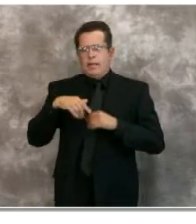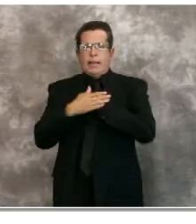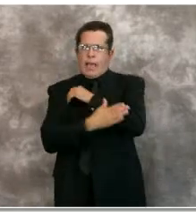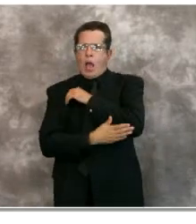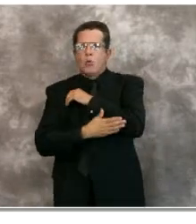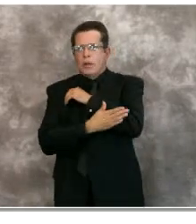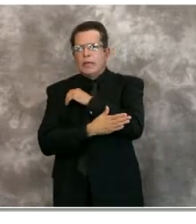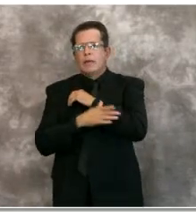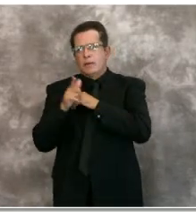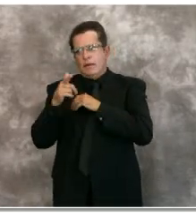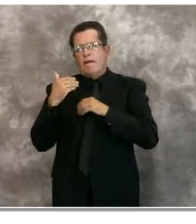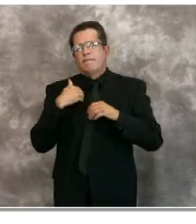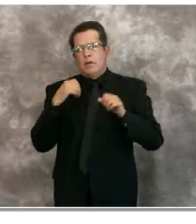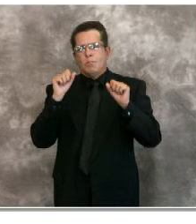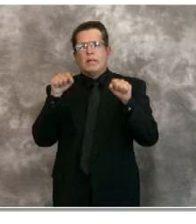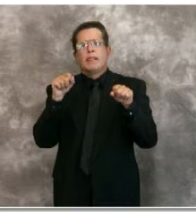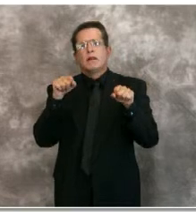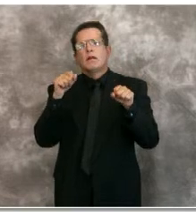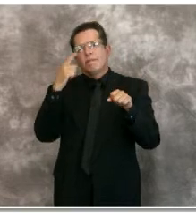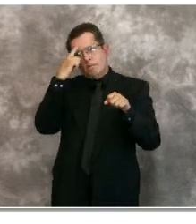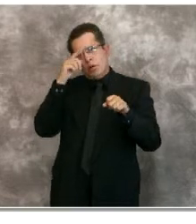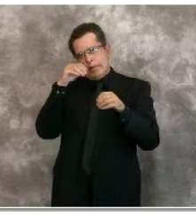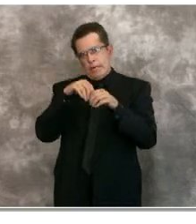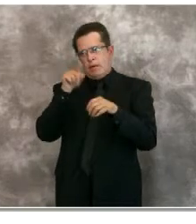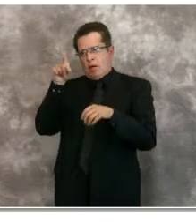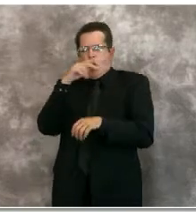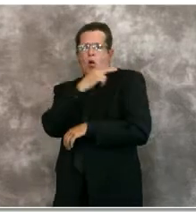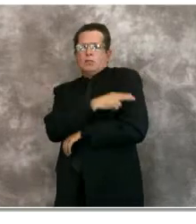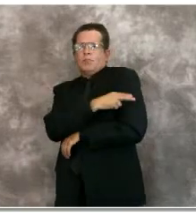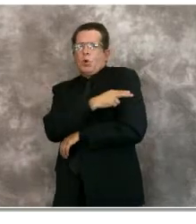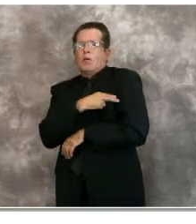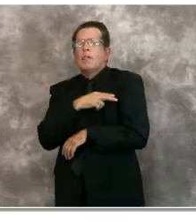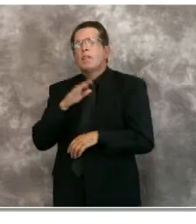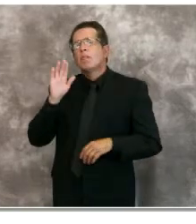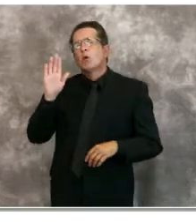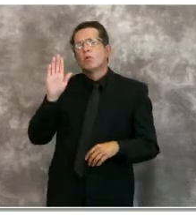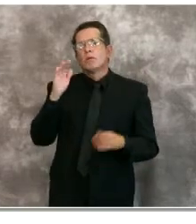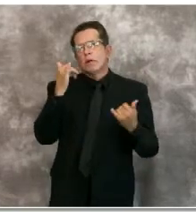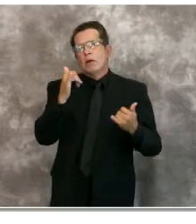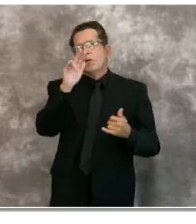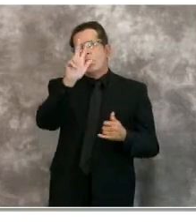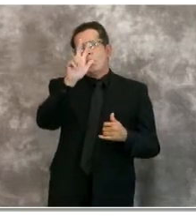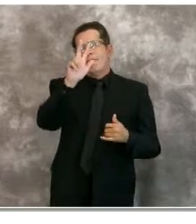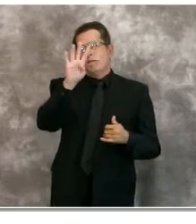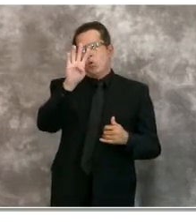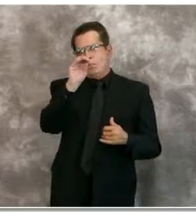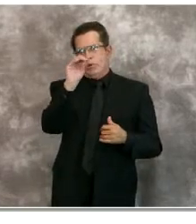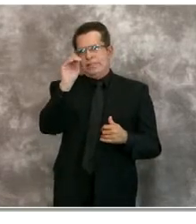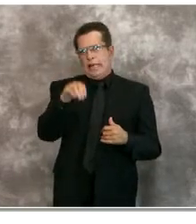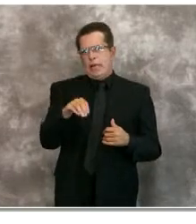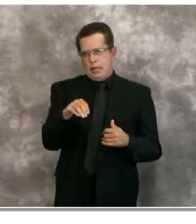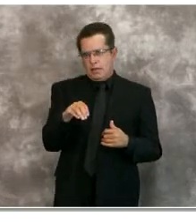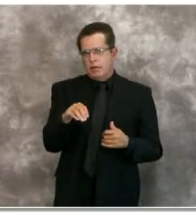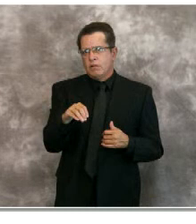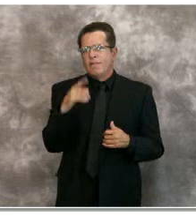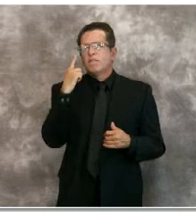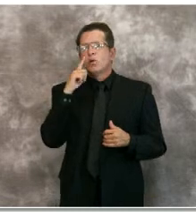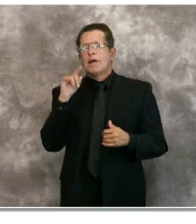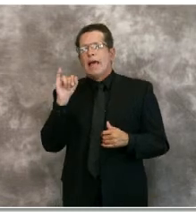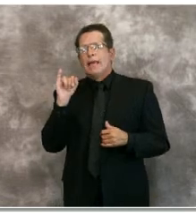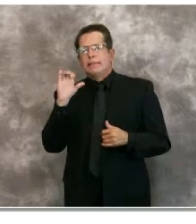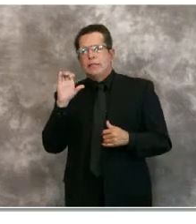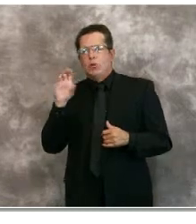has surge capacity for hospitalization at 34% and for